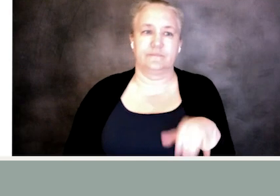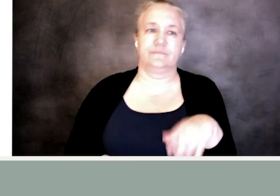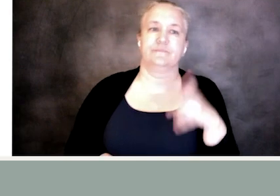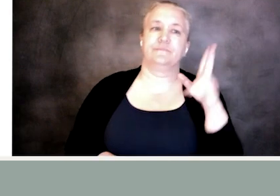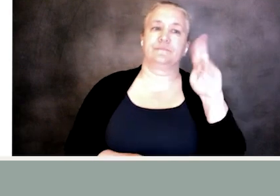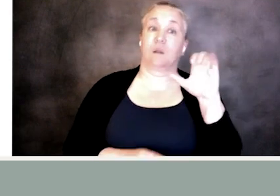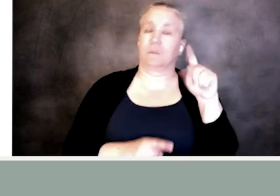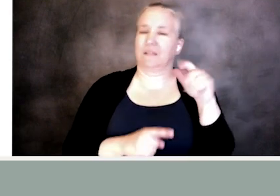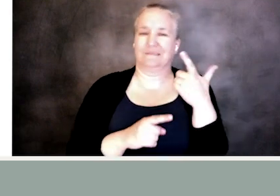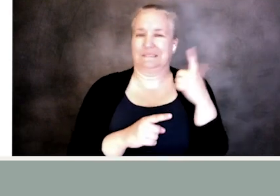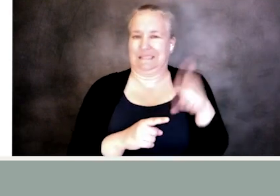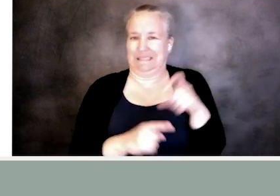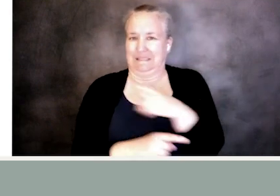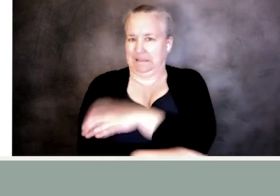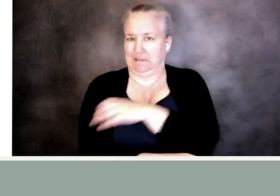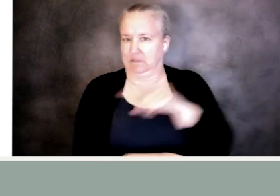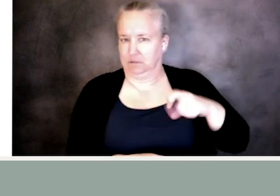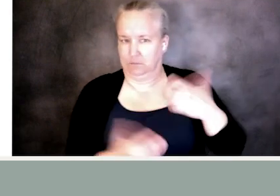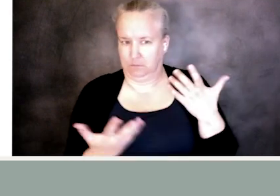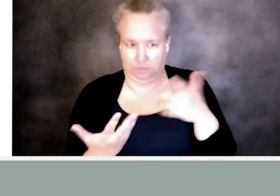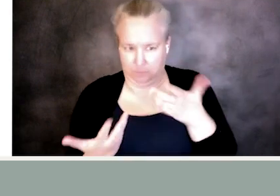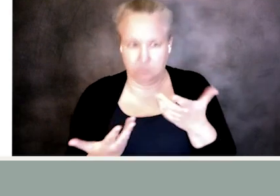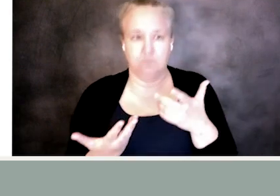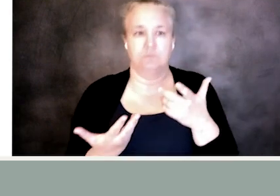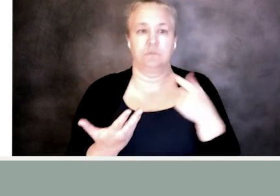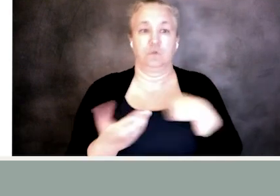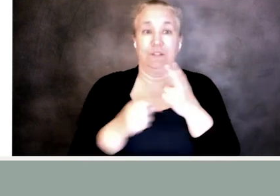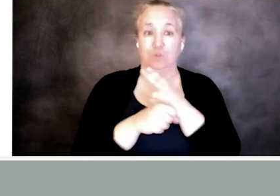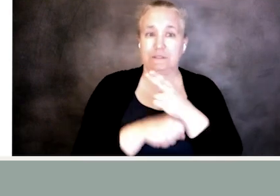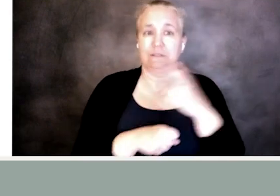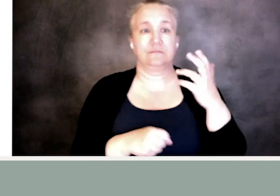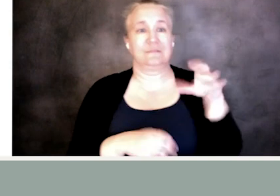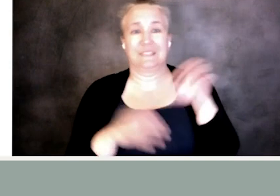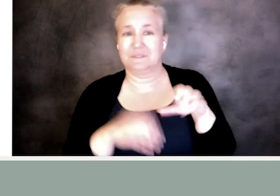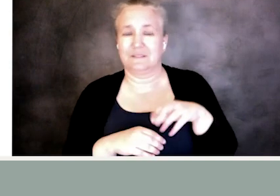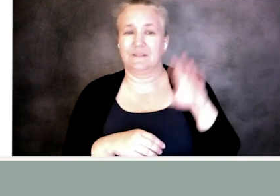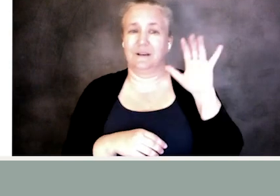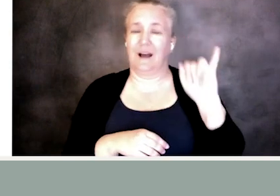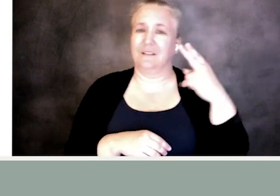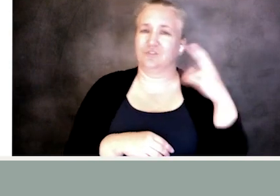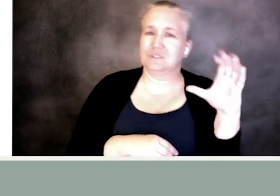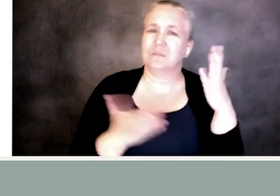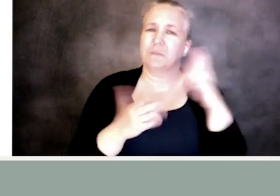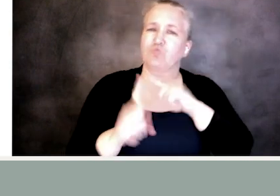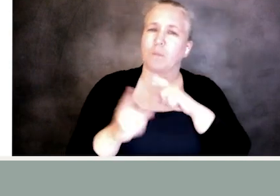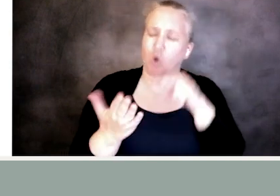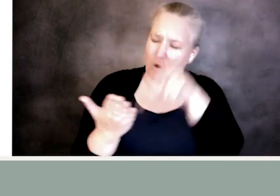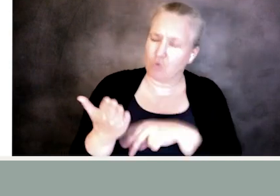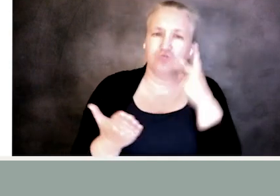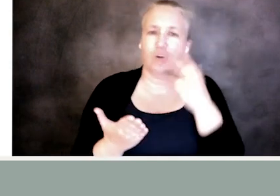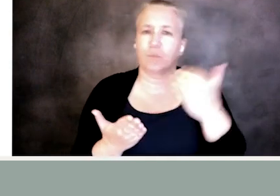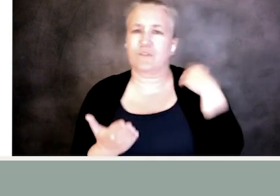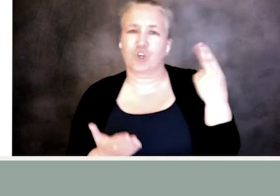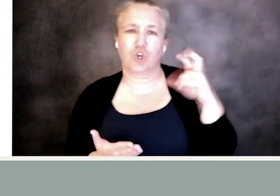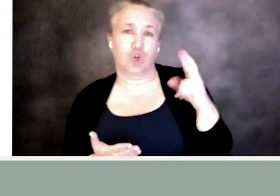When we test for HER2, we use immunohistochemistry or IHC. You may have seen the reports that said the HER2 is